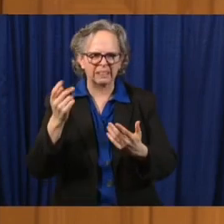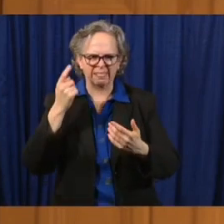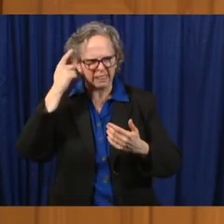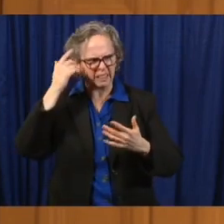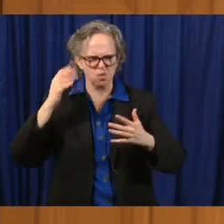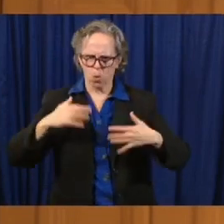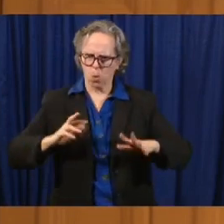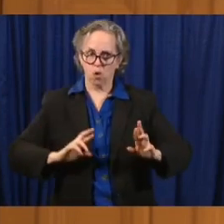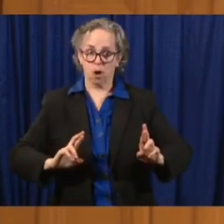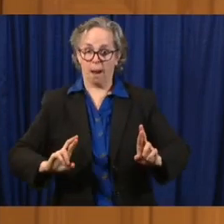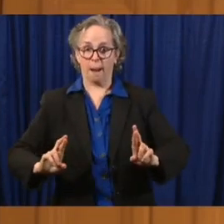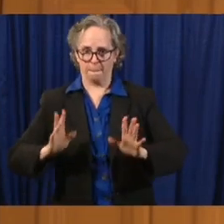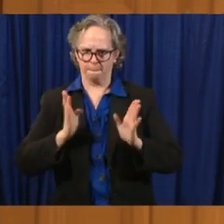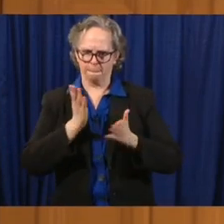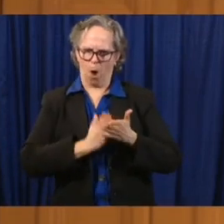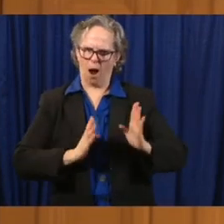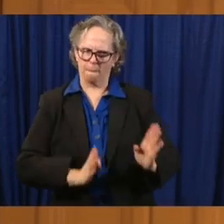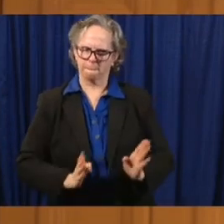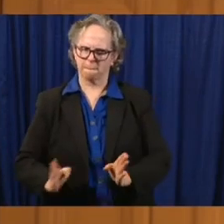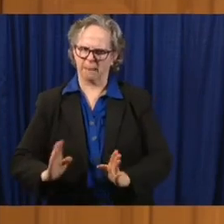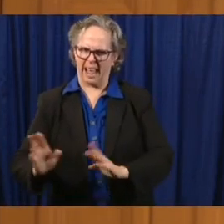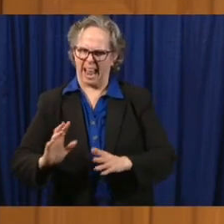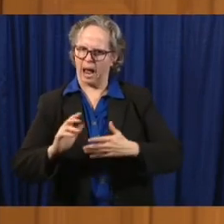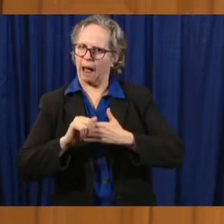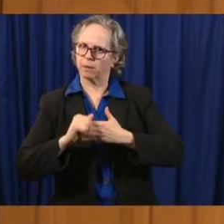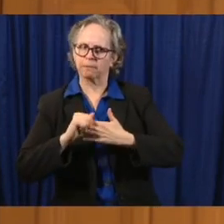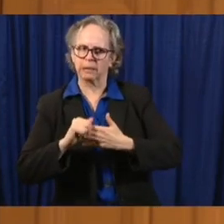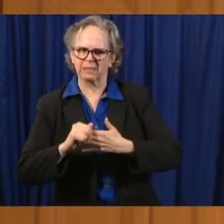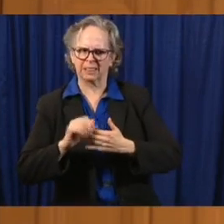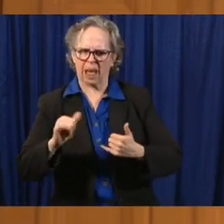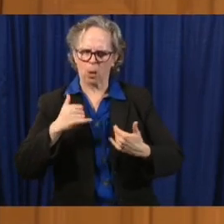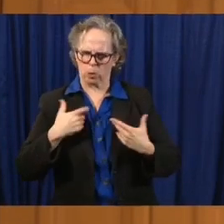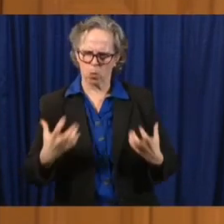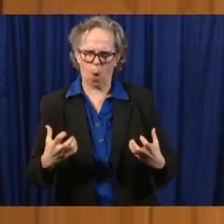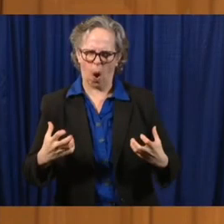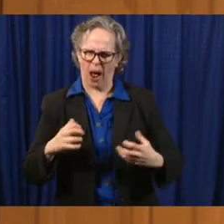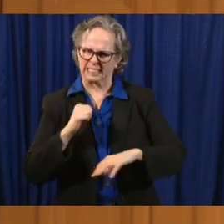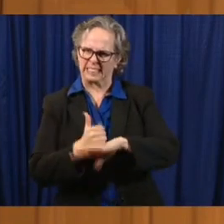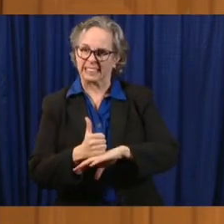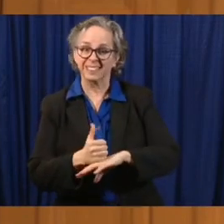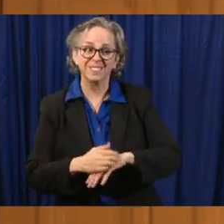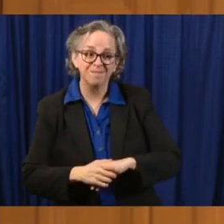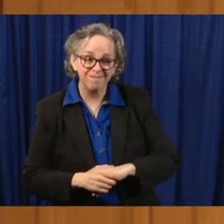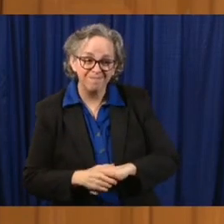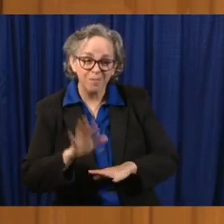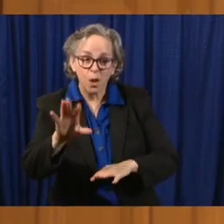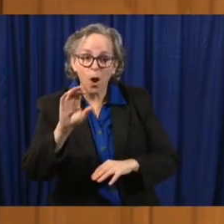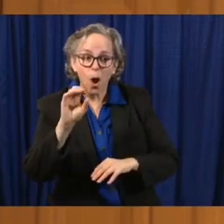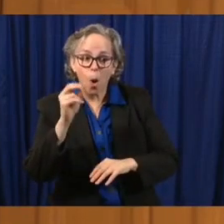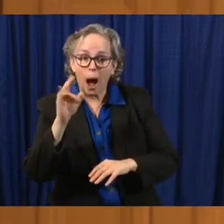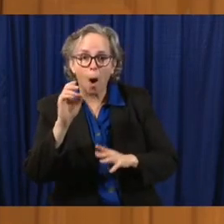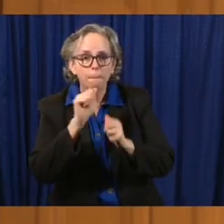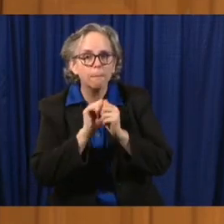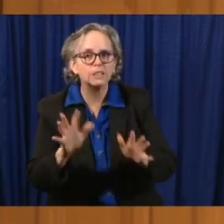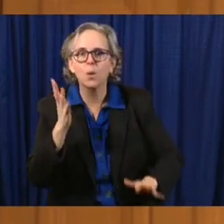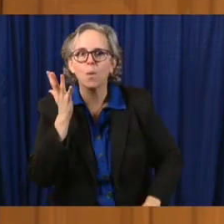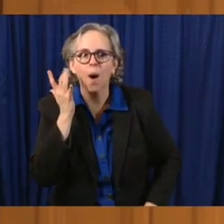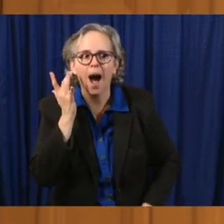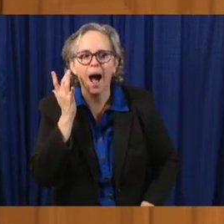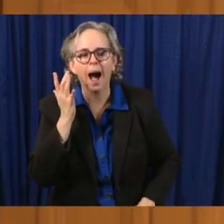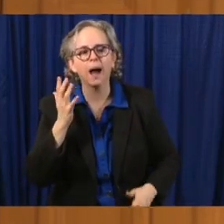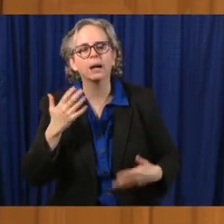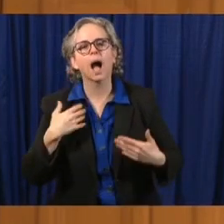be when they really can't be at home. And you see this playing out in all the efforts, the really heroic efforts being done around